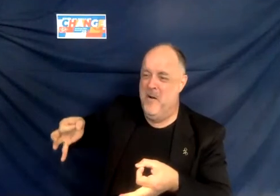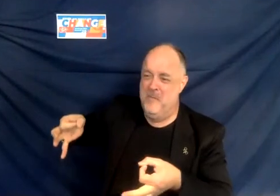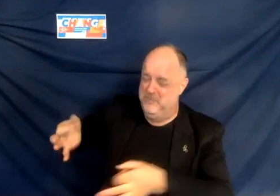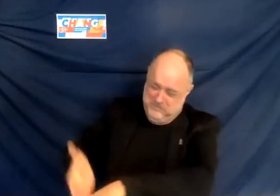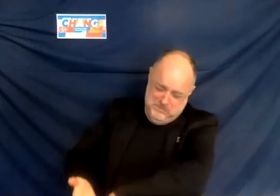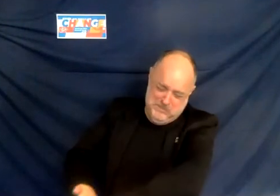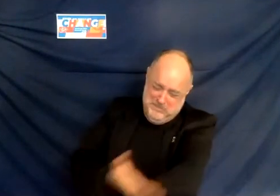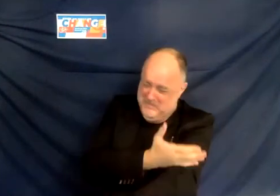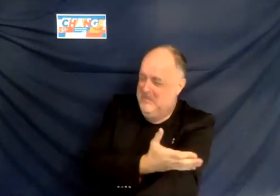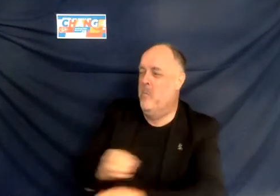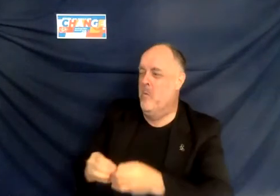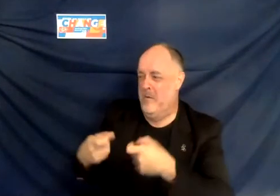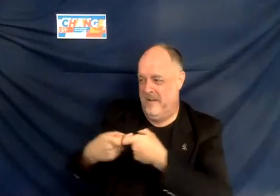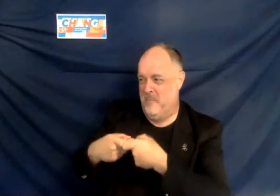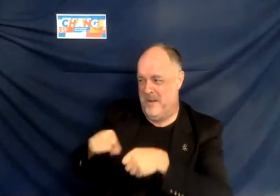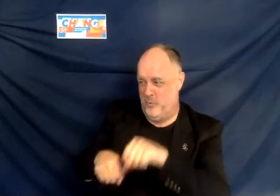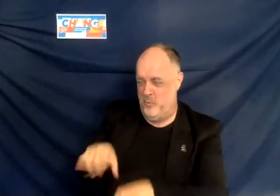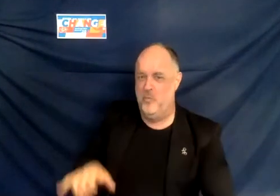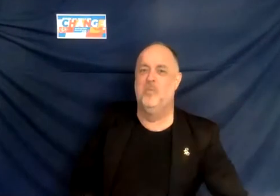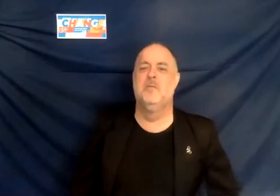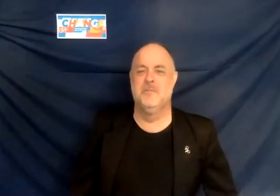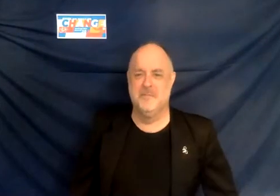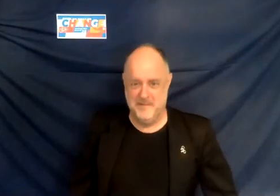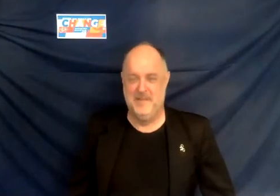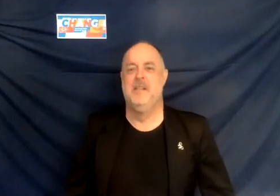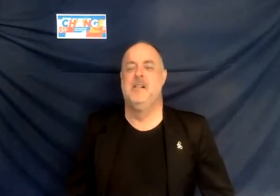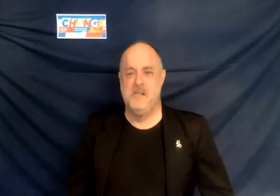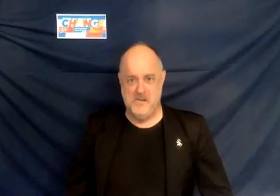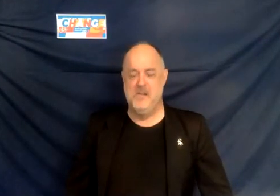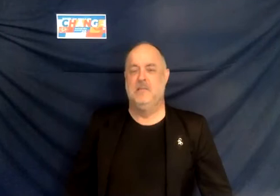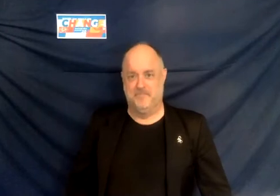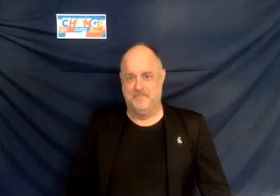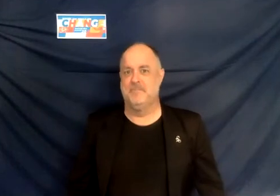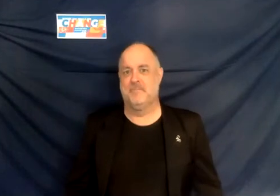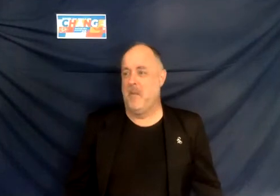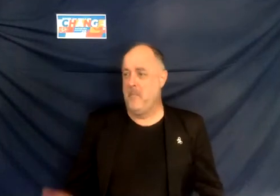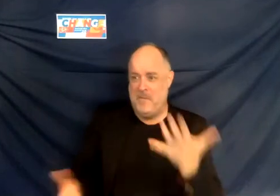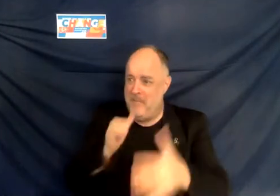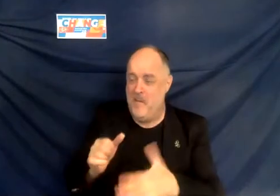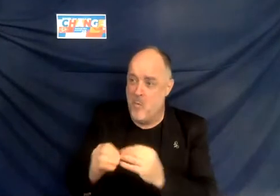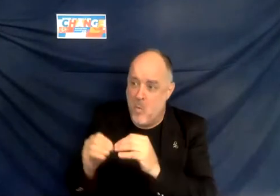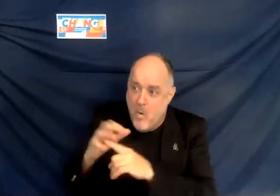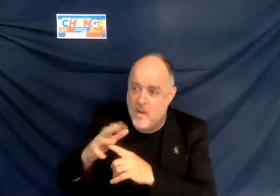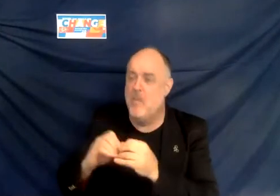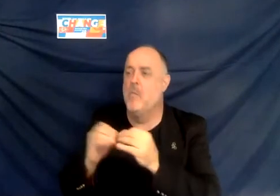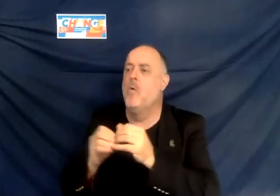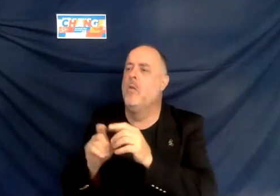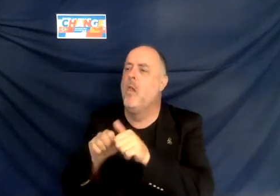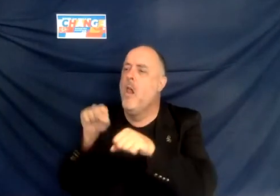shift to electric bikes here. So people are maybe not necessarily cycling more often, but they're cycling longer